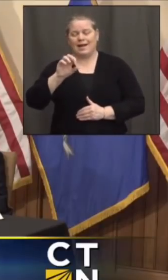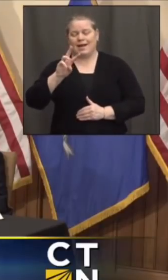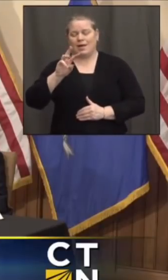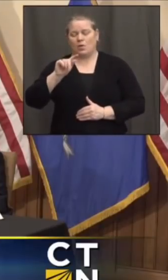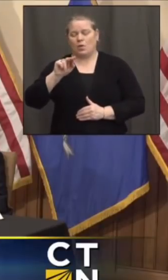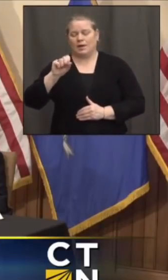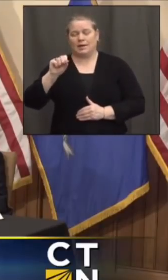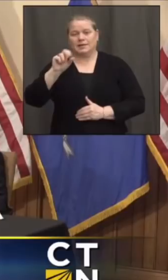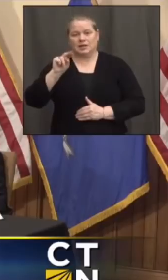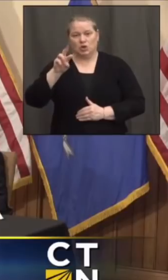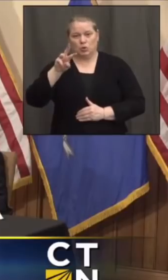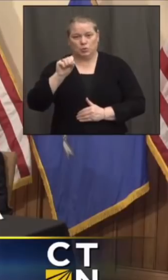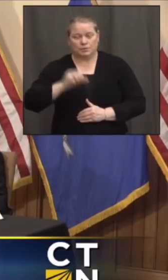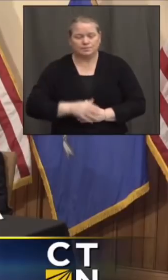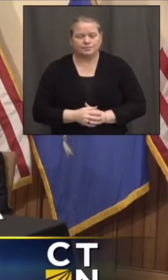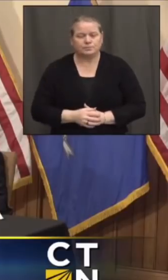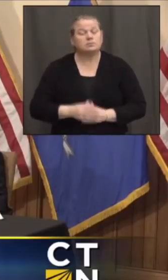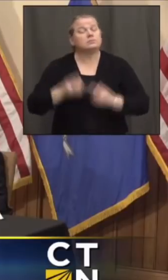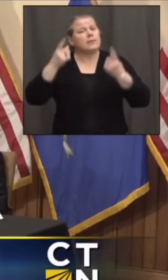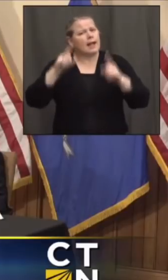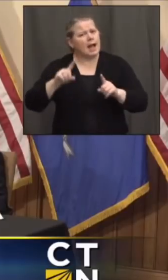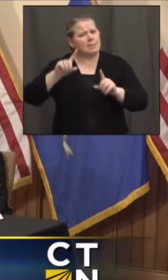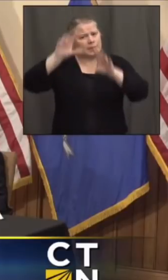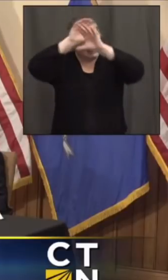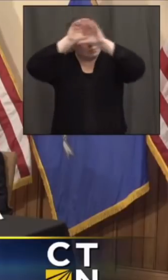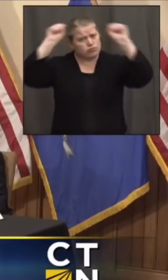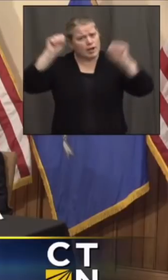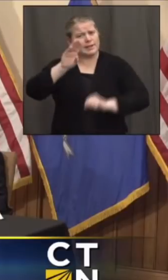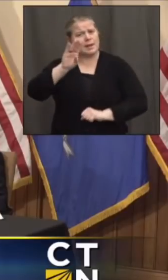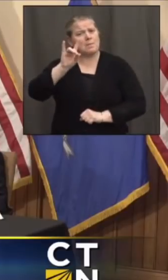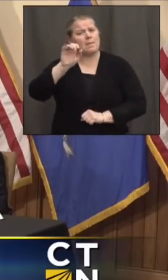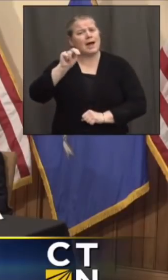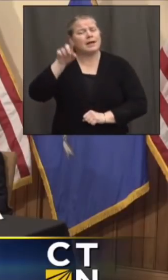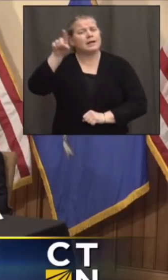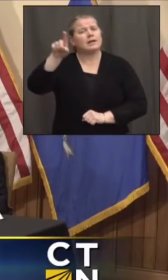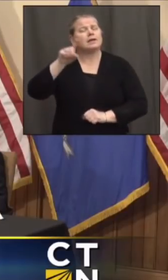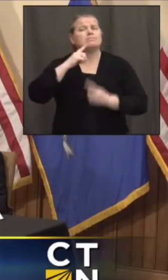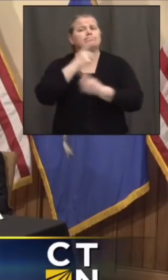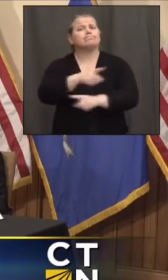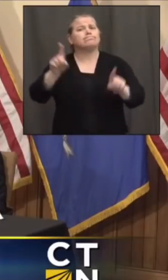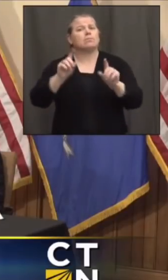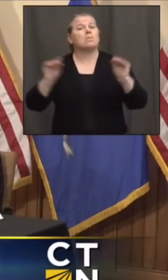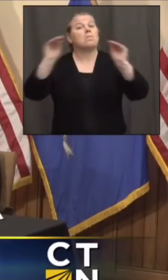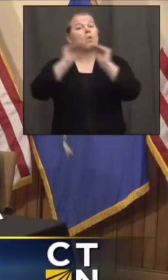more doses will be shipped, do we know how many roughly Connecticut might see?